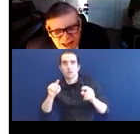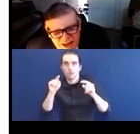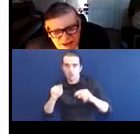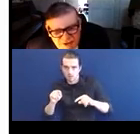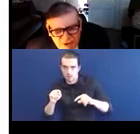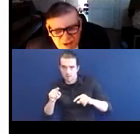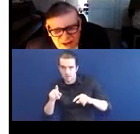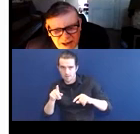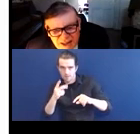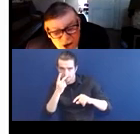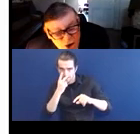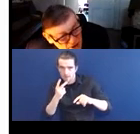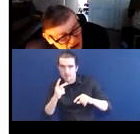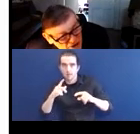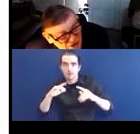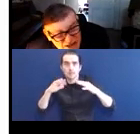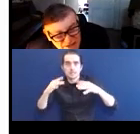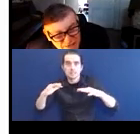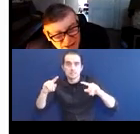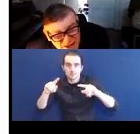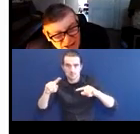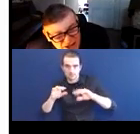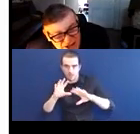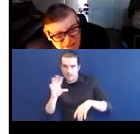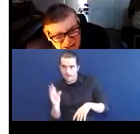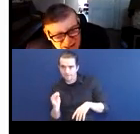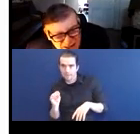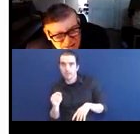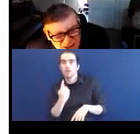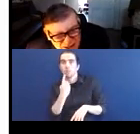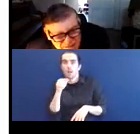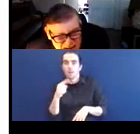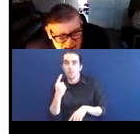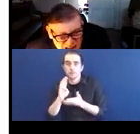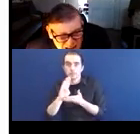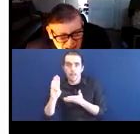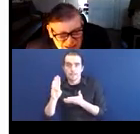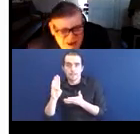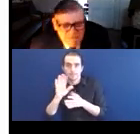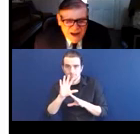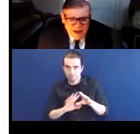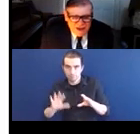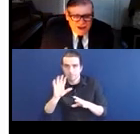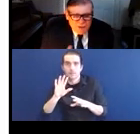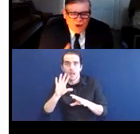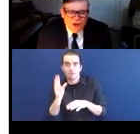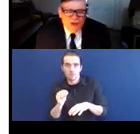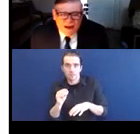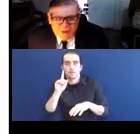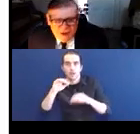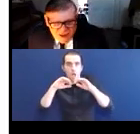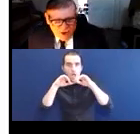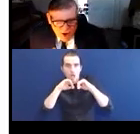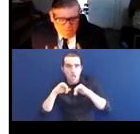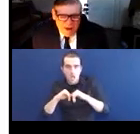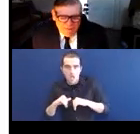million, Kenya, 51 million, Ethiopia, 107 million, and Egypt, 99 million, and others, many others smaller than that,